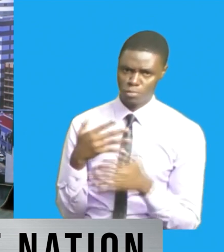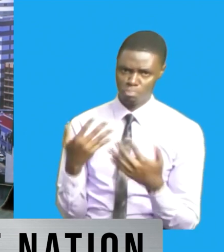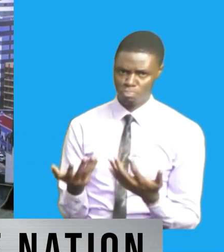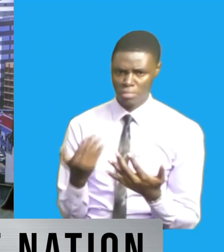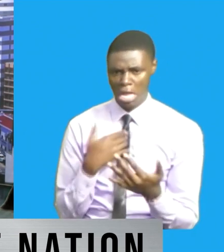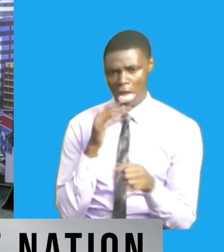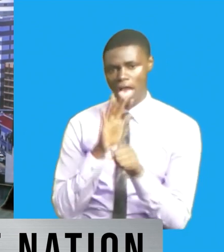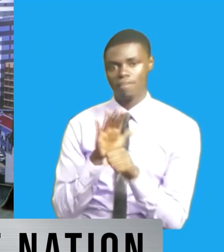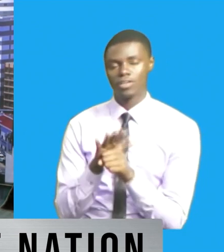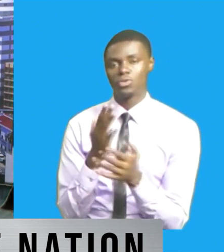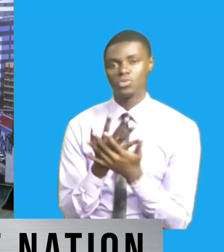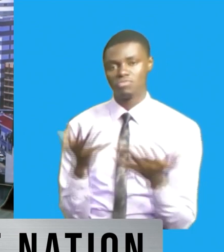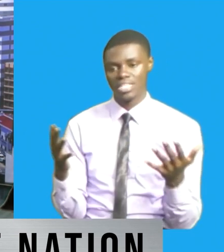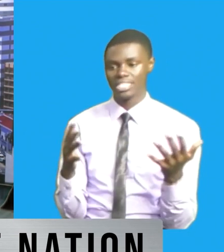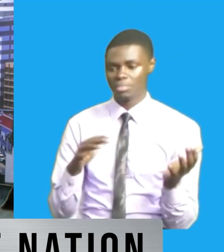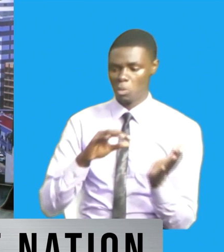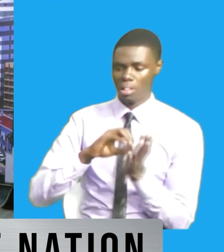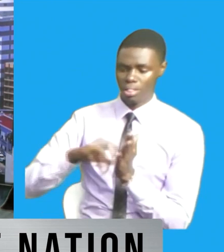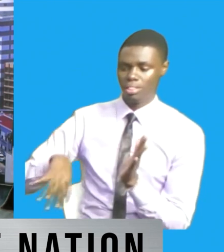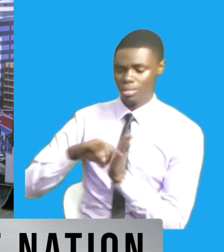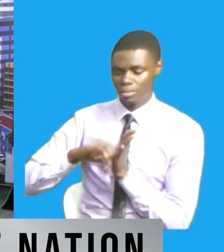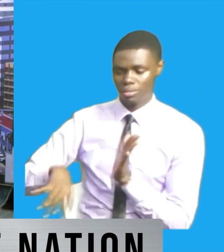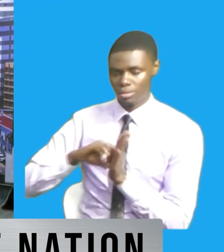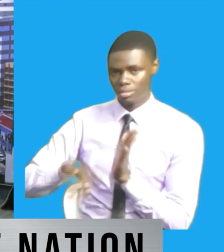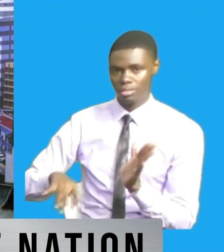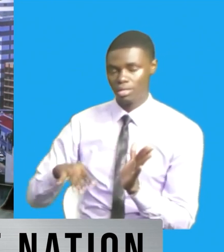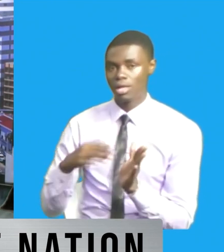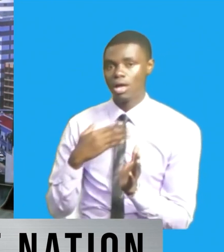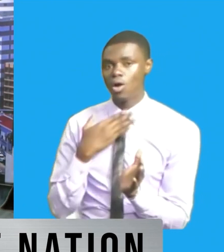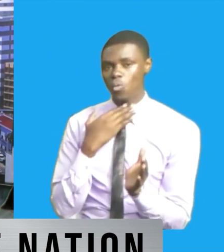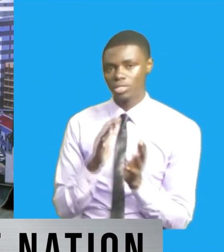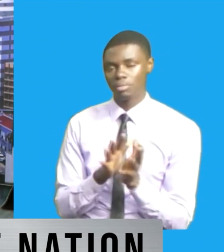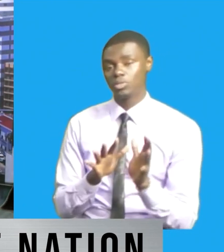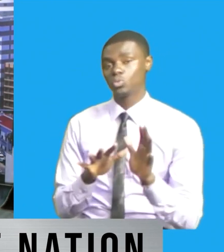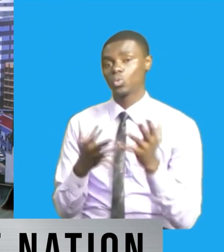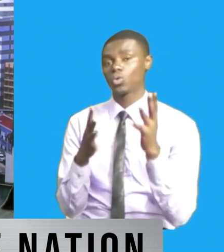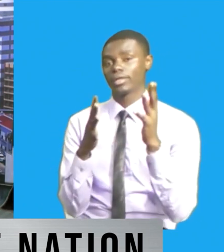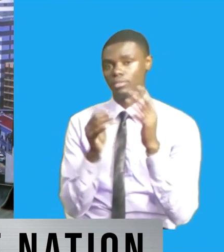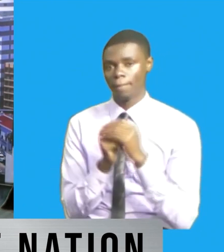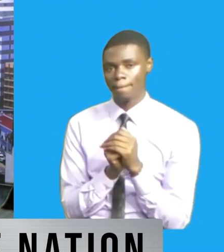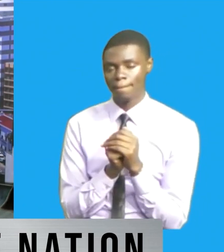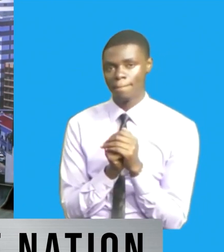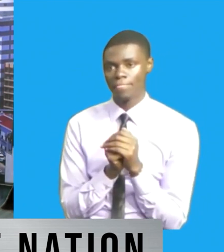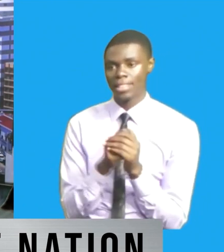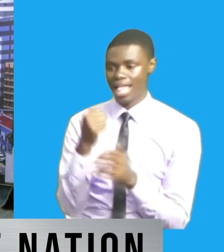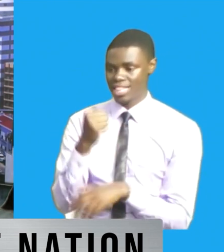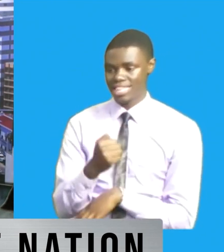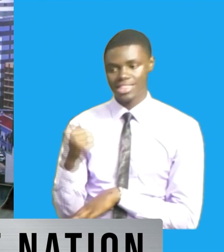there's a lot of things being left out, and I want to maybe congratulate the side